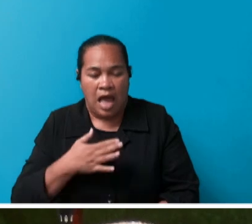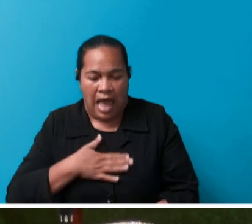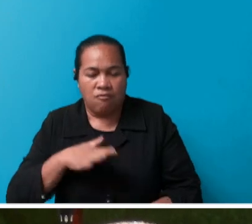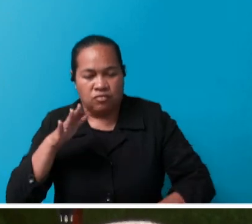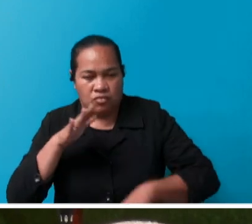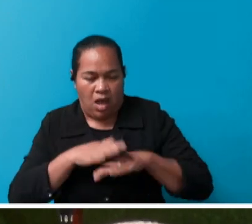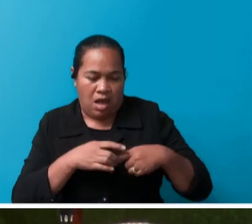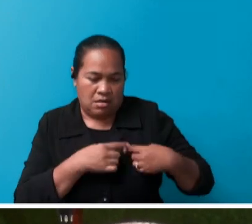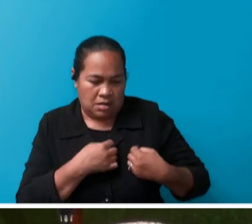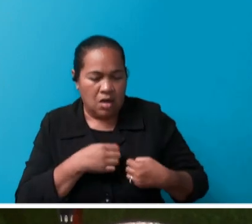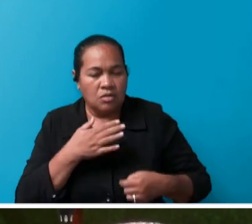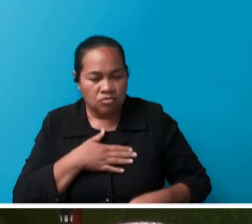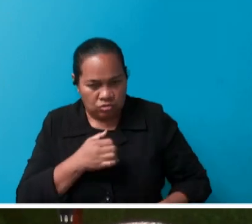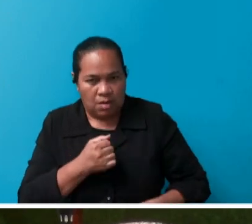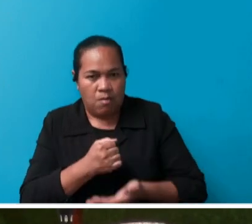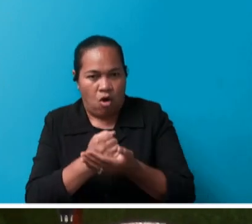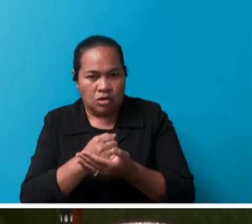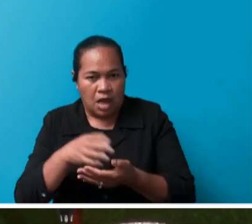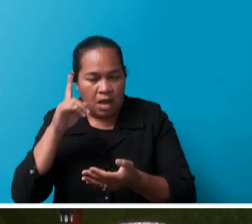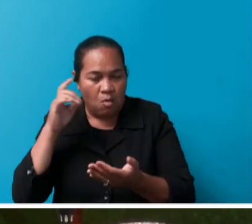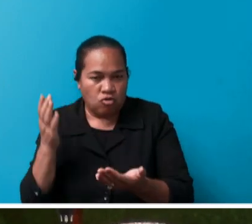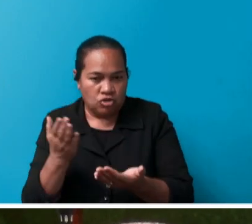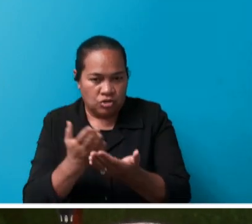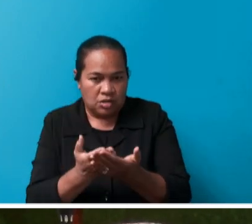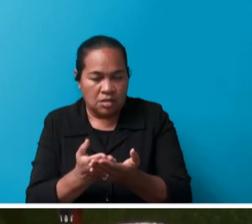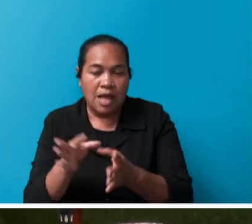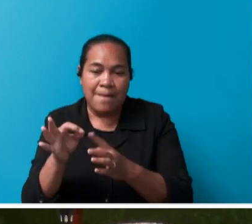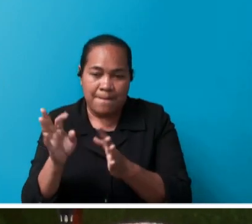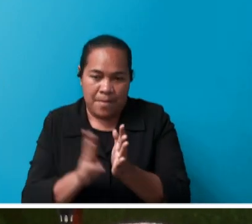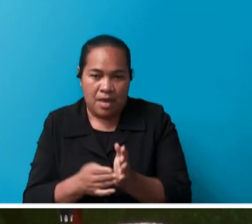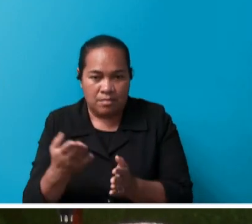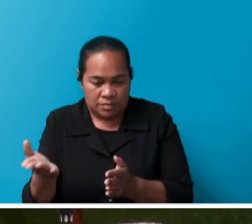wholeheartedly support the motion moved by the Honorable Prime Minister that is